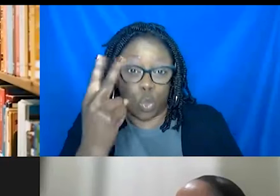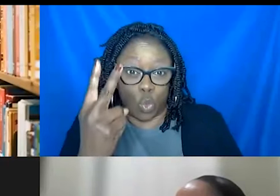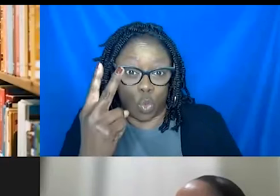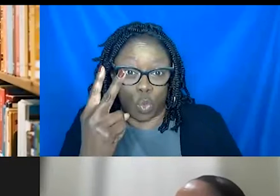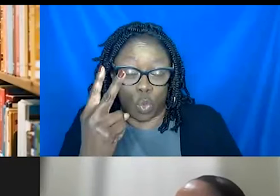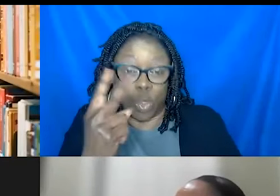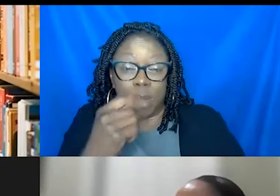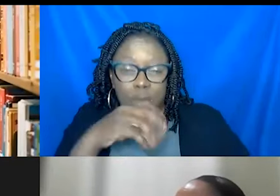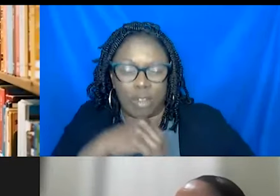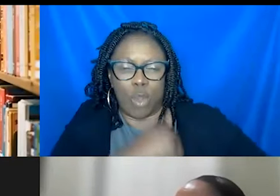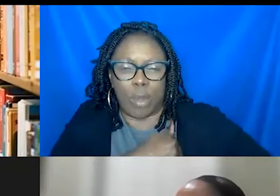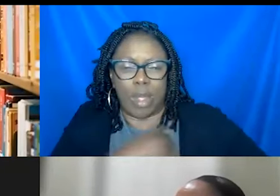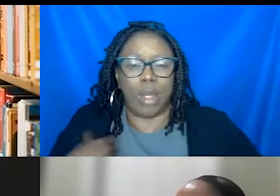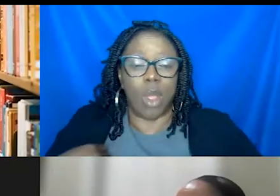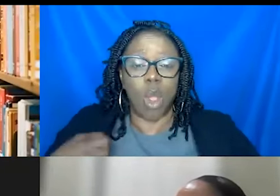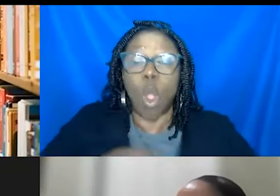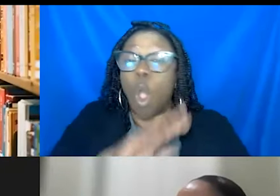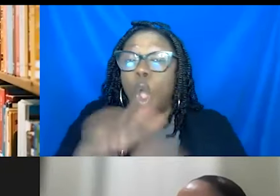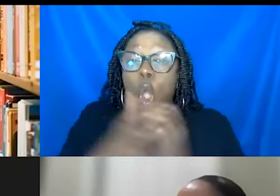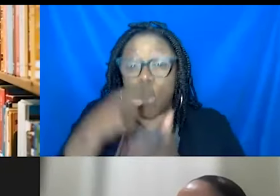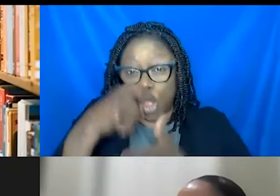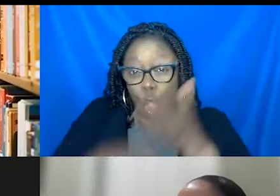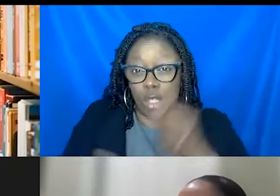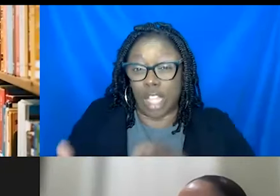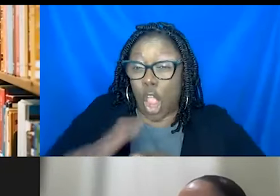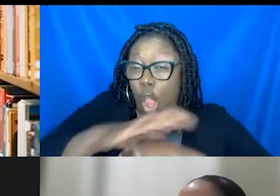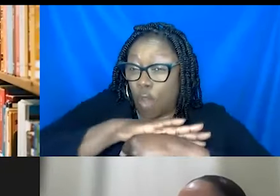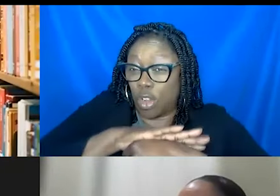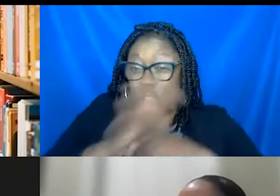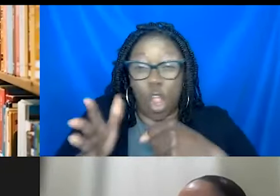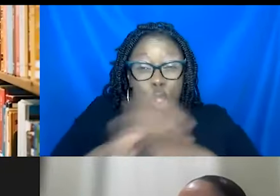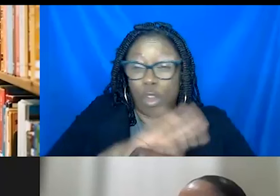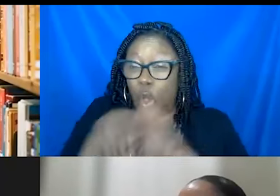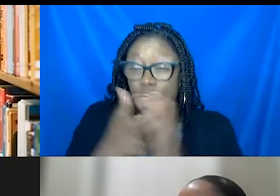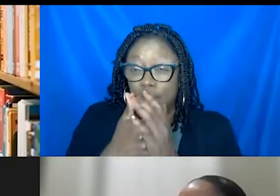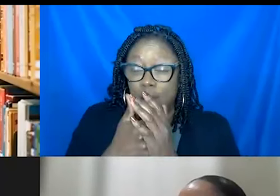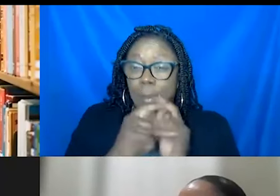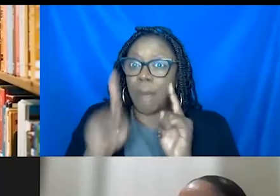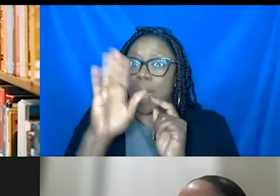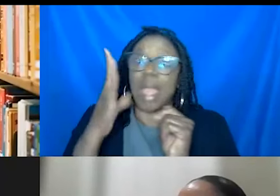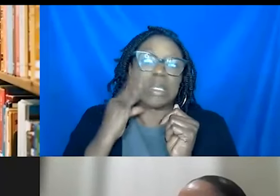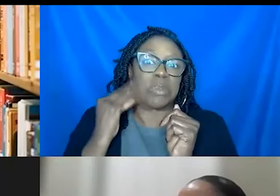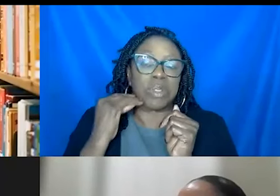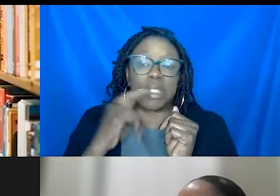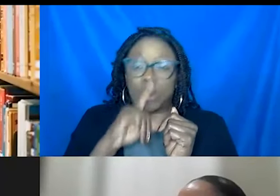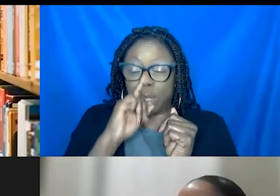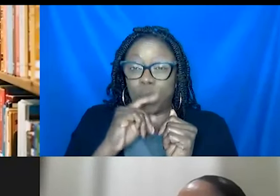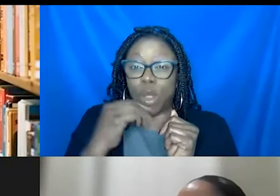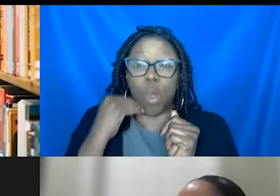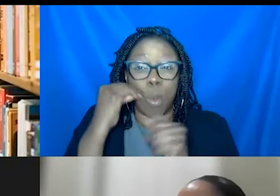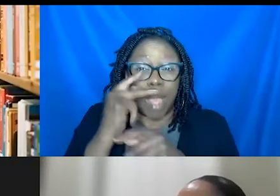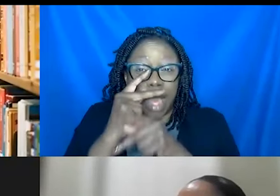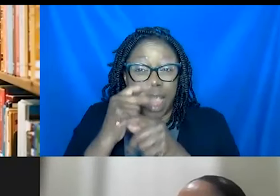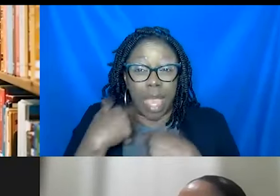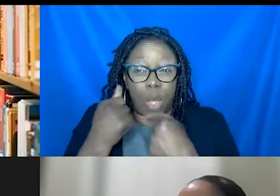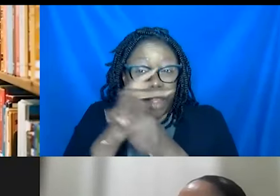the costs were like 100% taken care of. But I have to say that my experiences with the home health care that